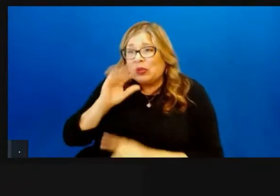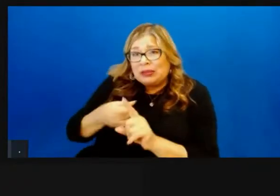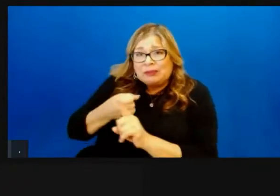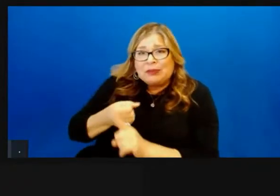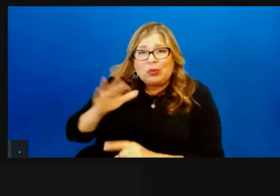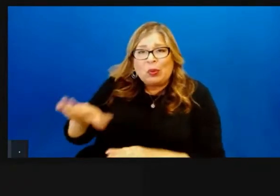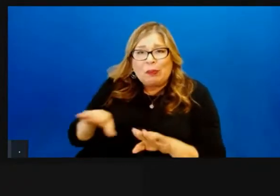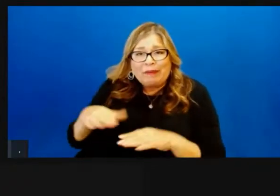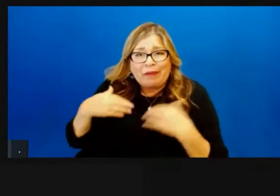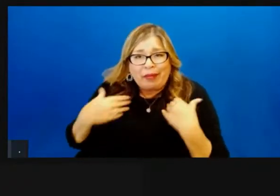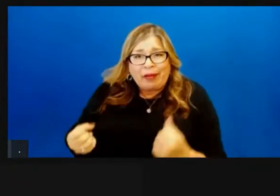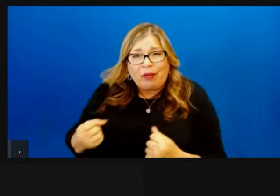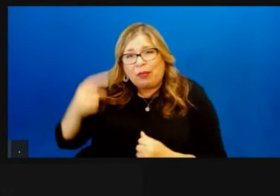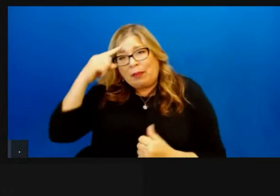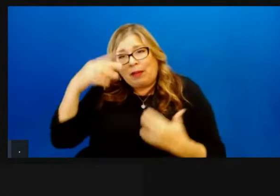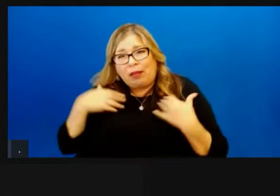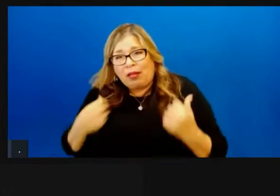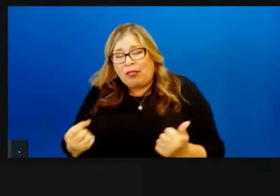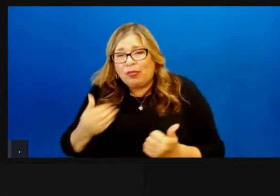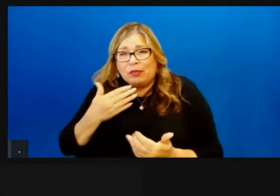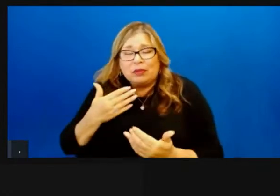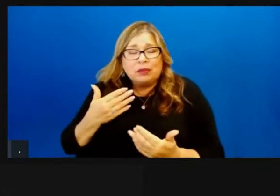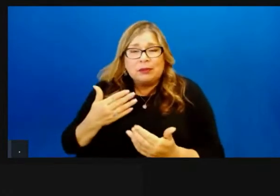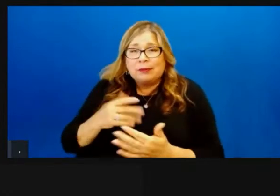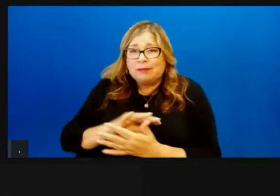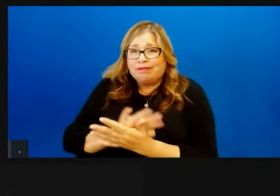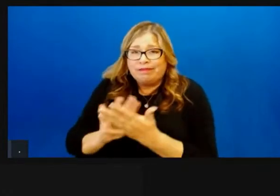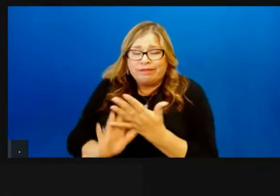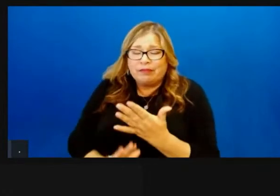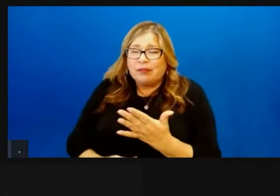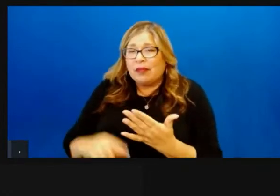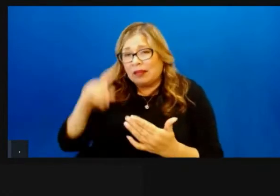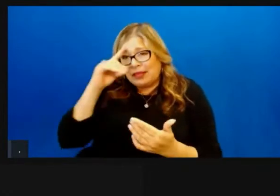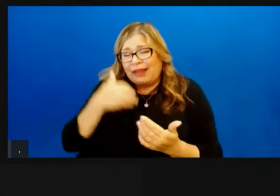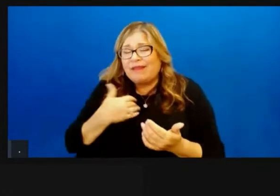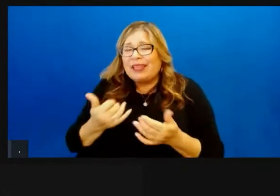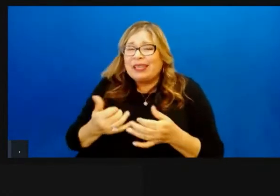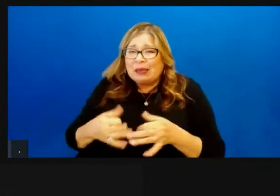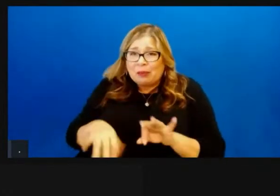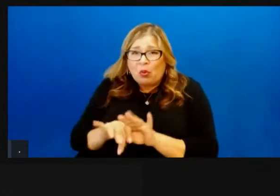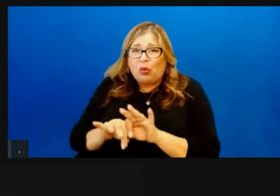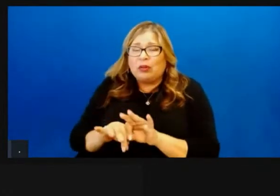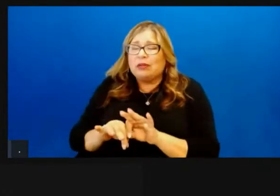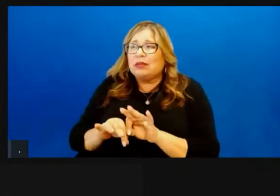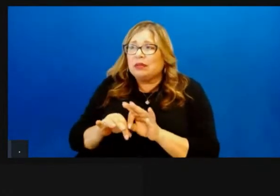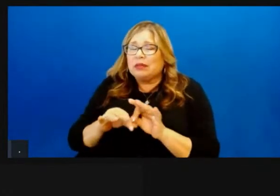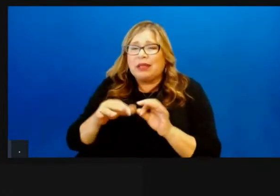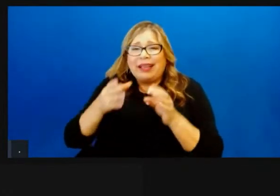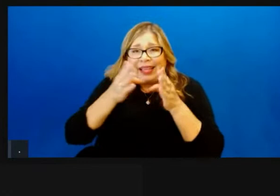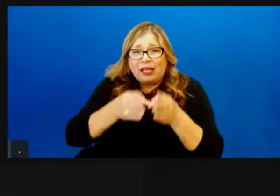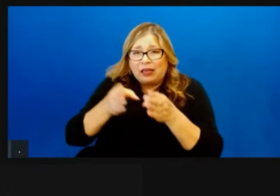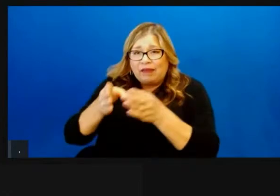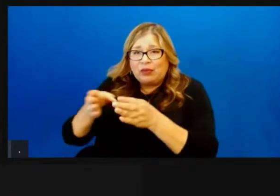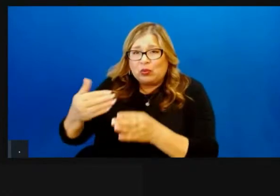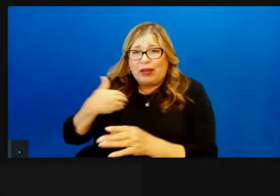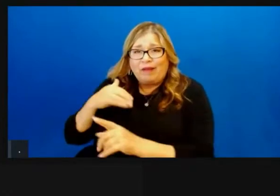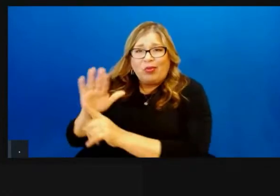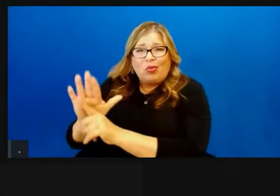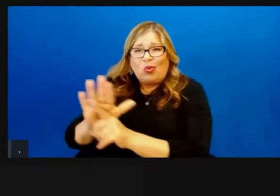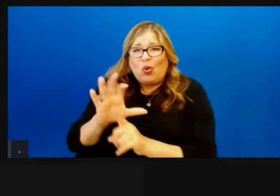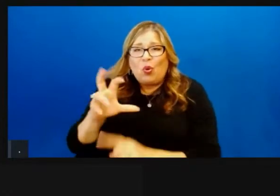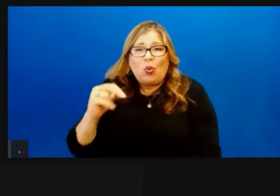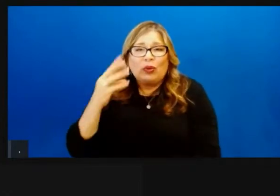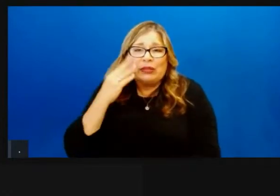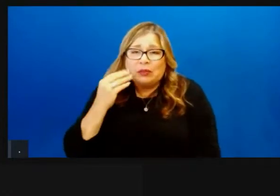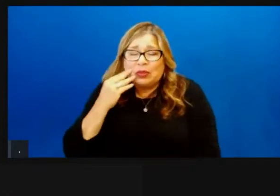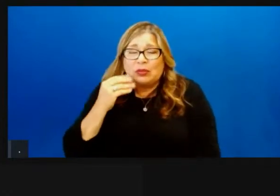of important individual experiences with not just masking, but other mitigation approaches and COVID